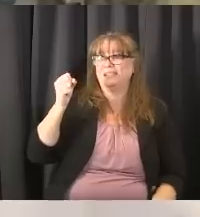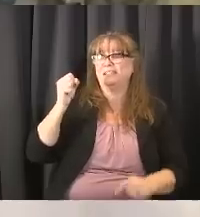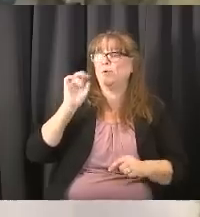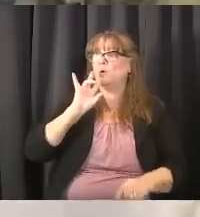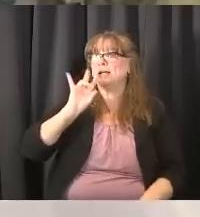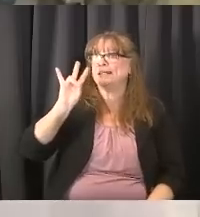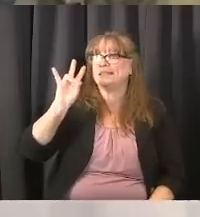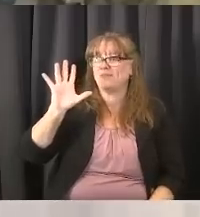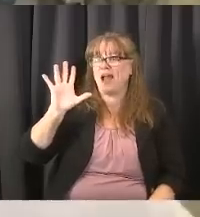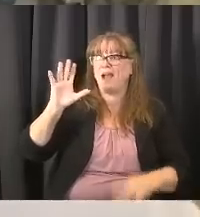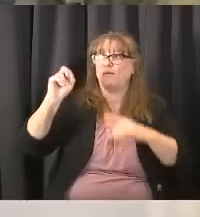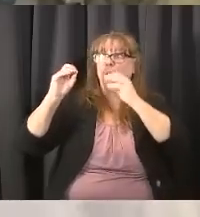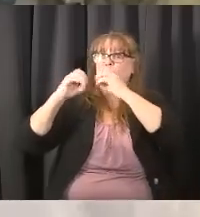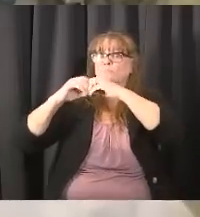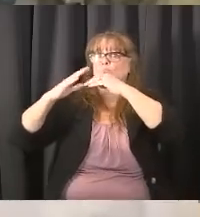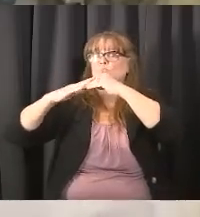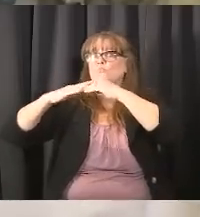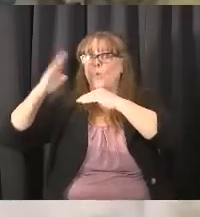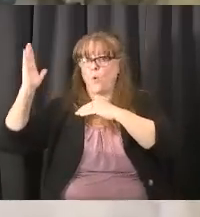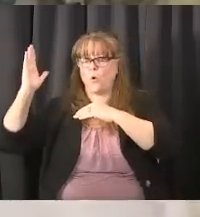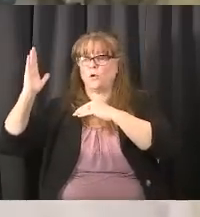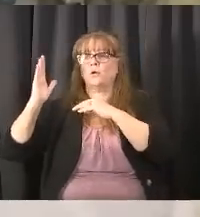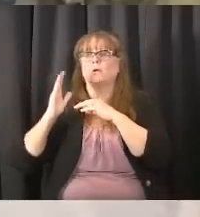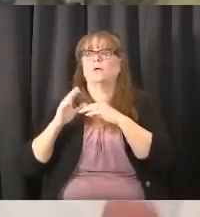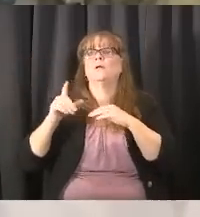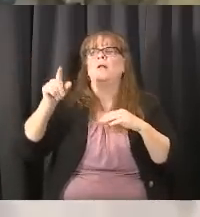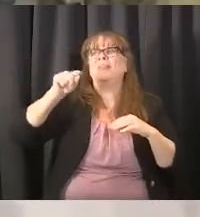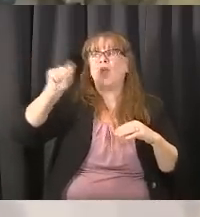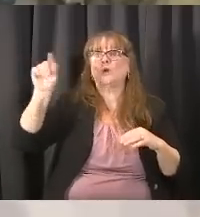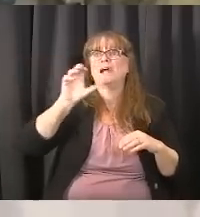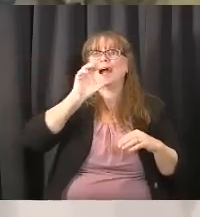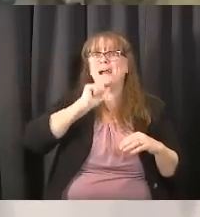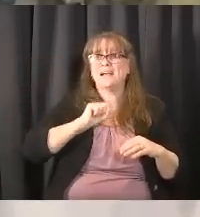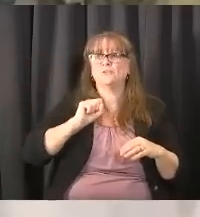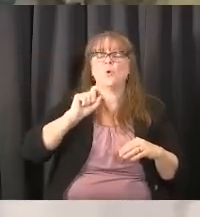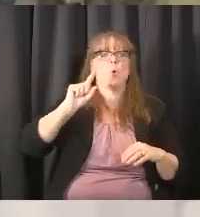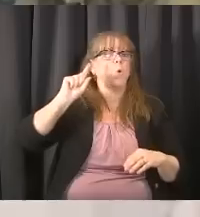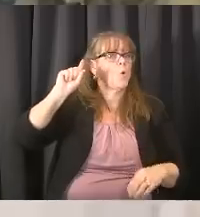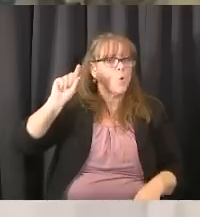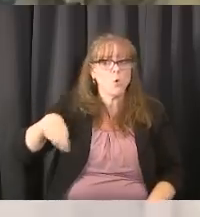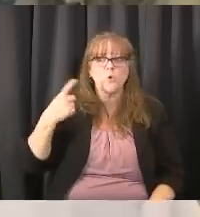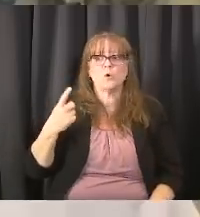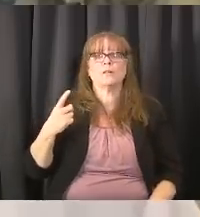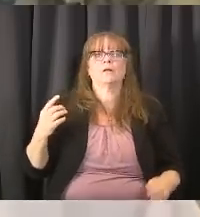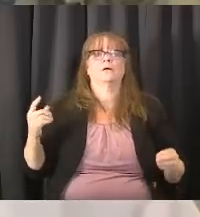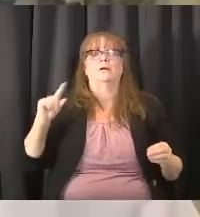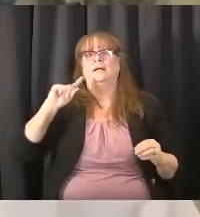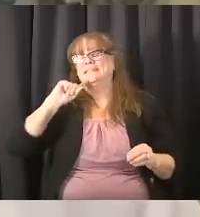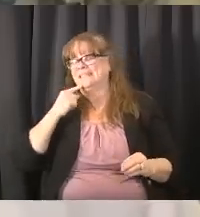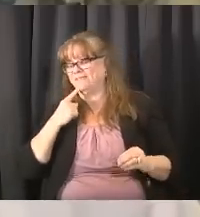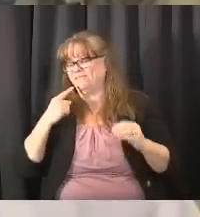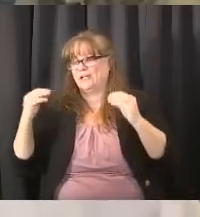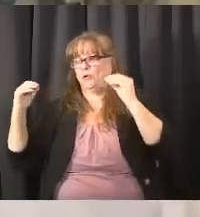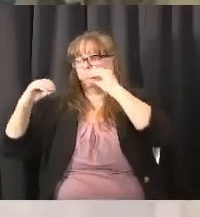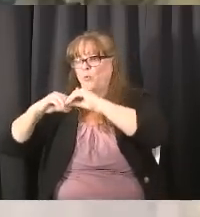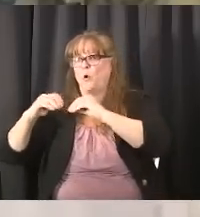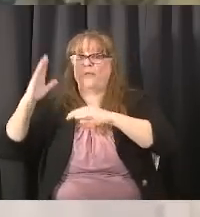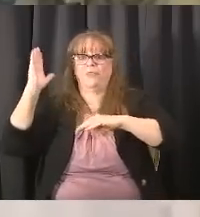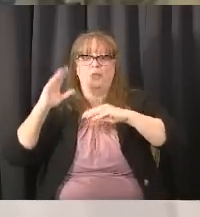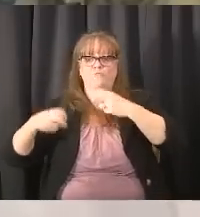that is greater than any of the comorbidities. So it's really predominant and dominant. So it makes sense medically that we